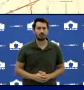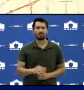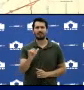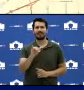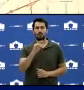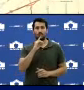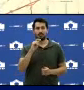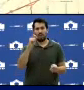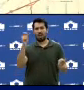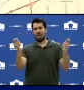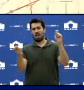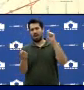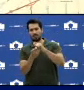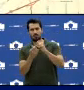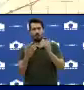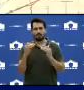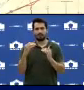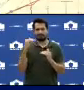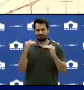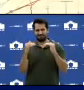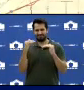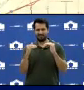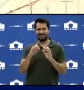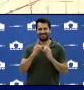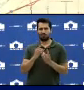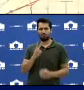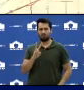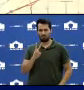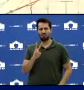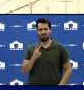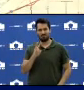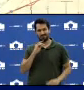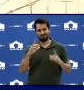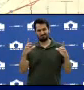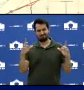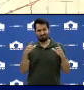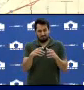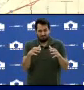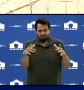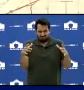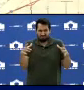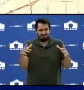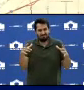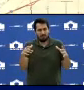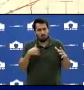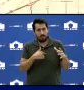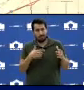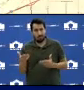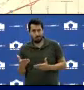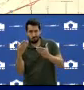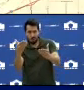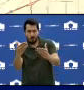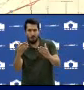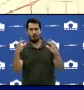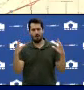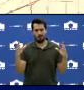So the big change here is we need to rebalance District 2. District 2 has the largest population. And so what we'll see here in the proposed changes is that District 2 is